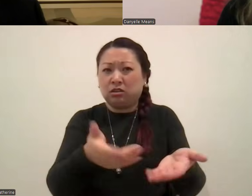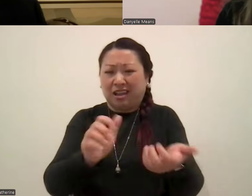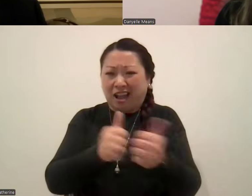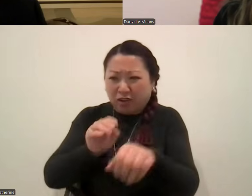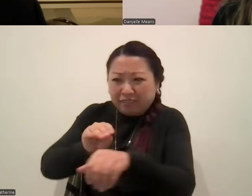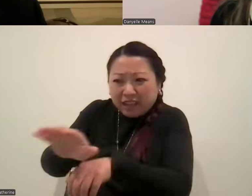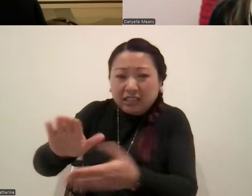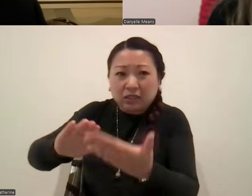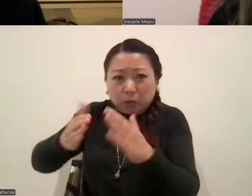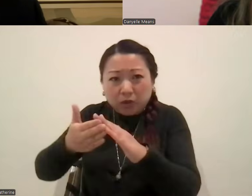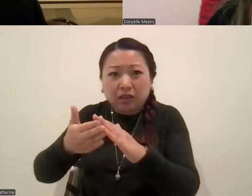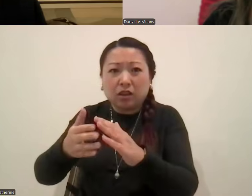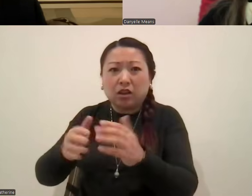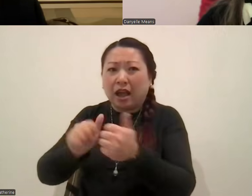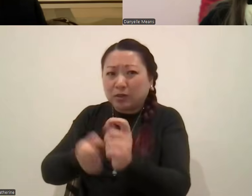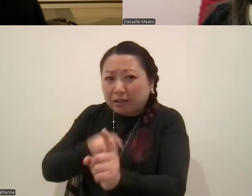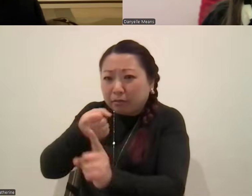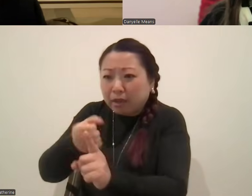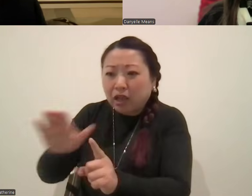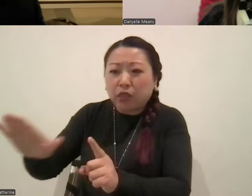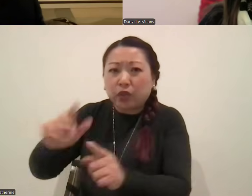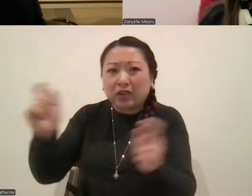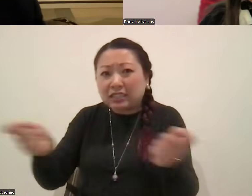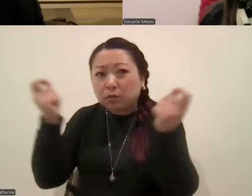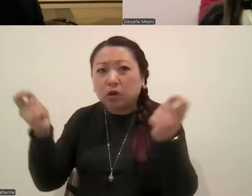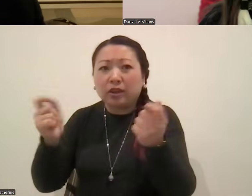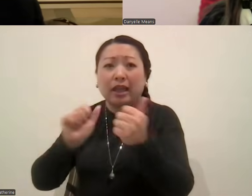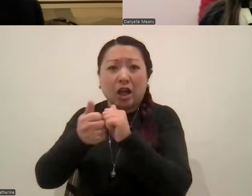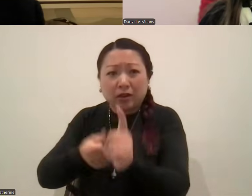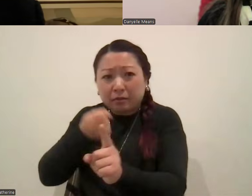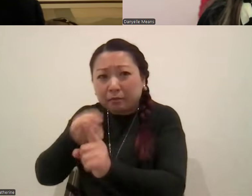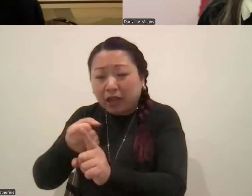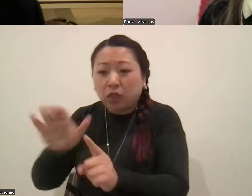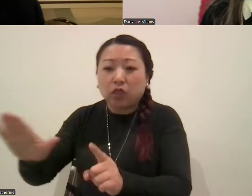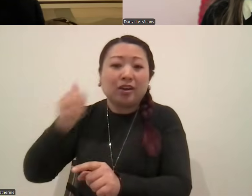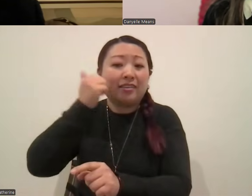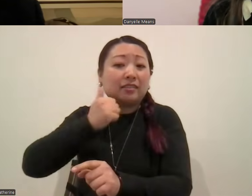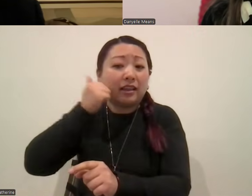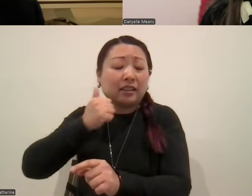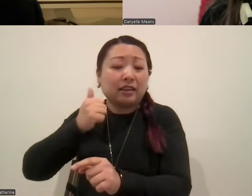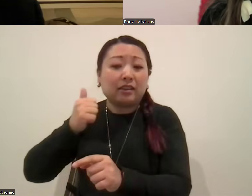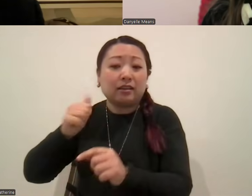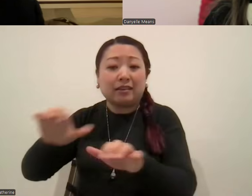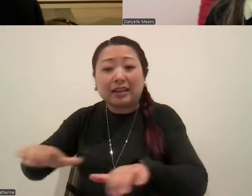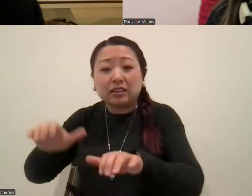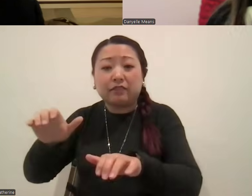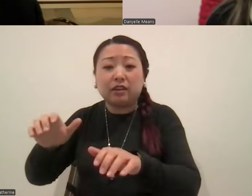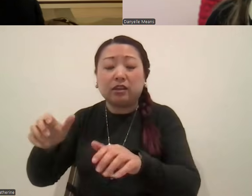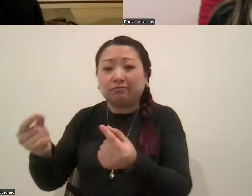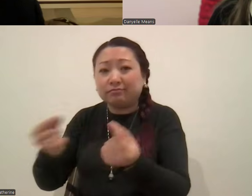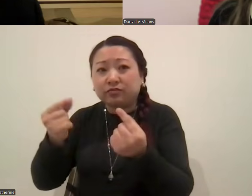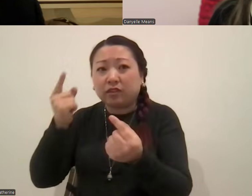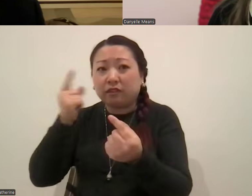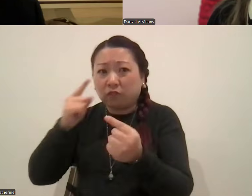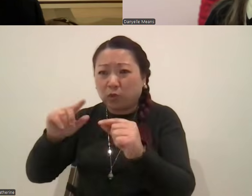that impact their daily activity in community? And so